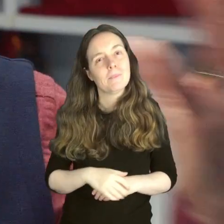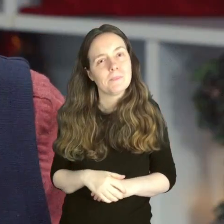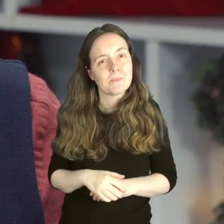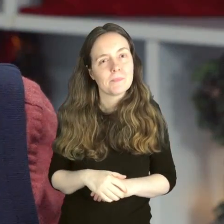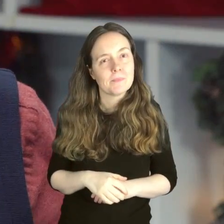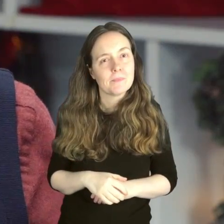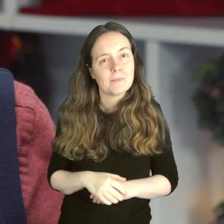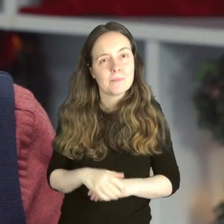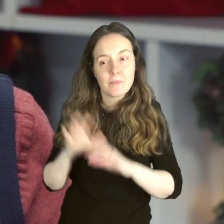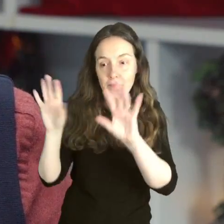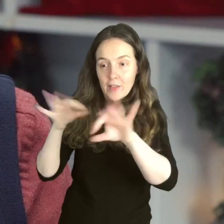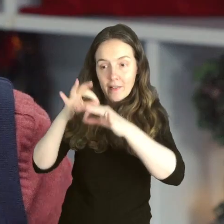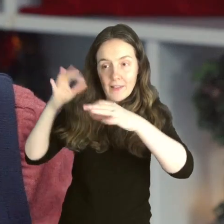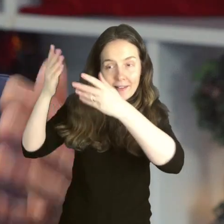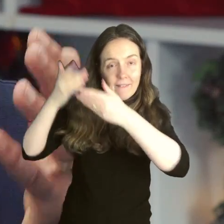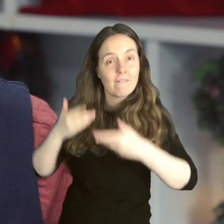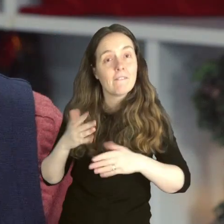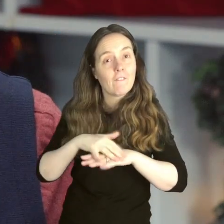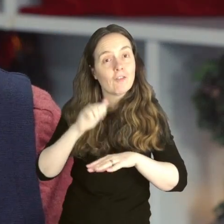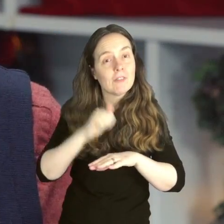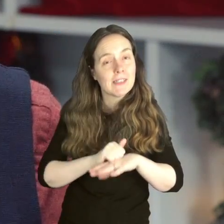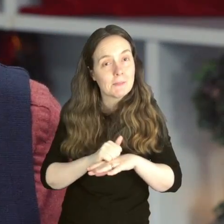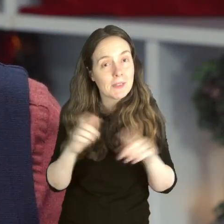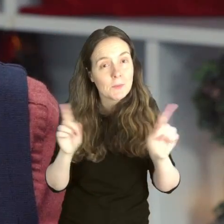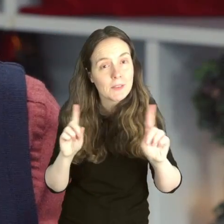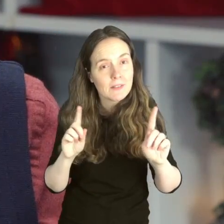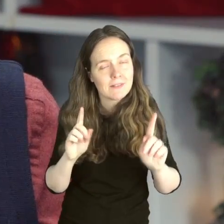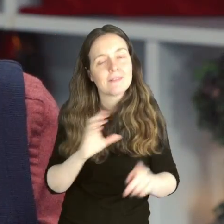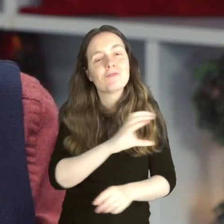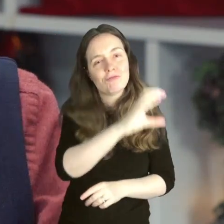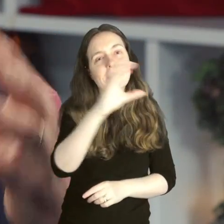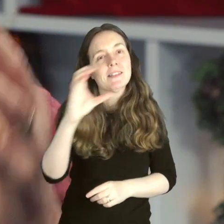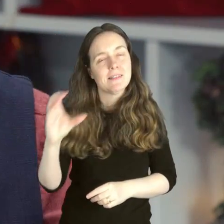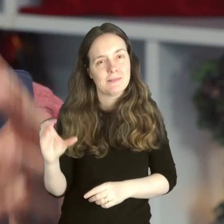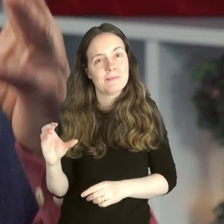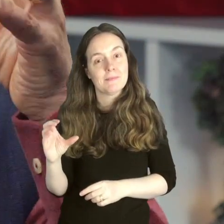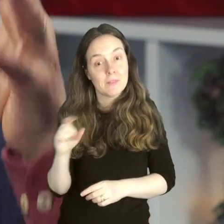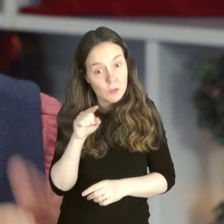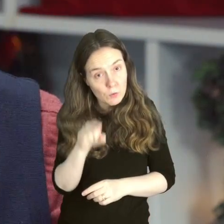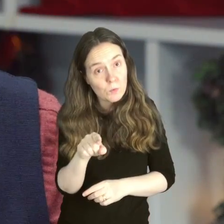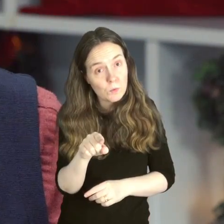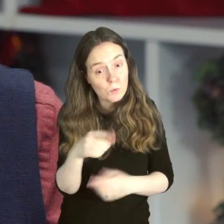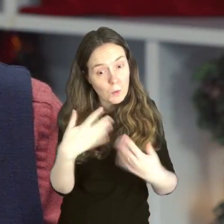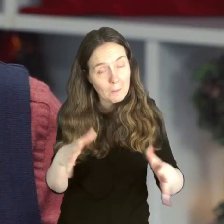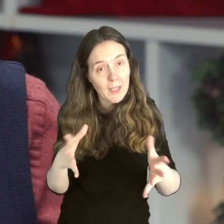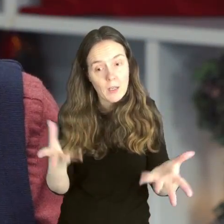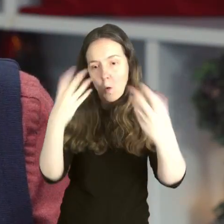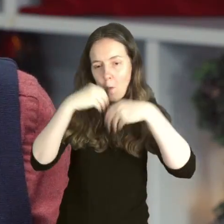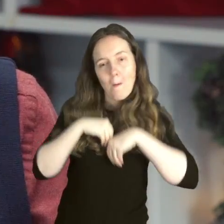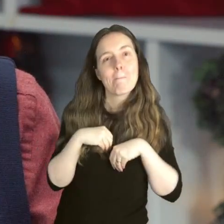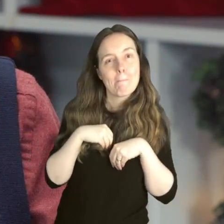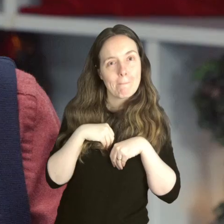The gift of Christmas is Christ. Have you received